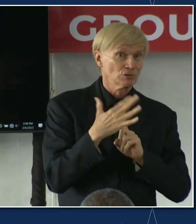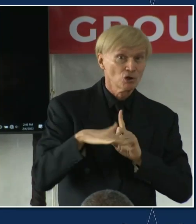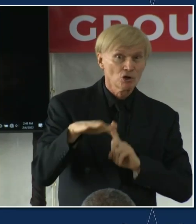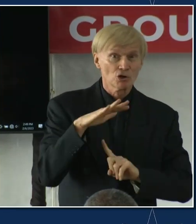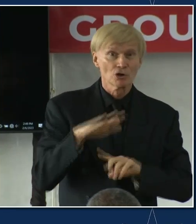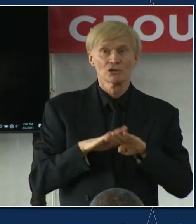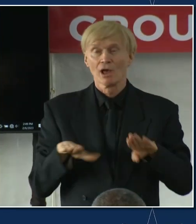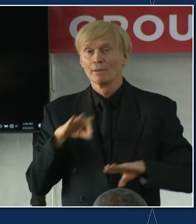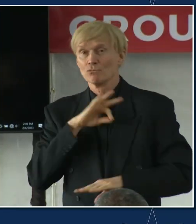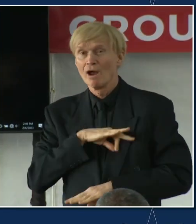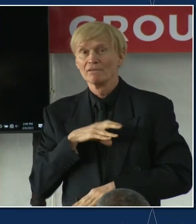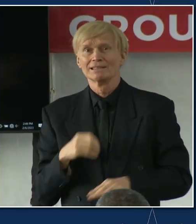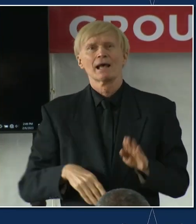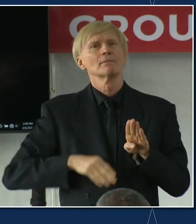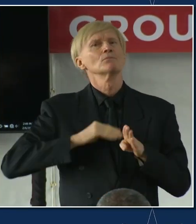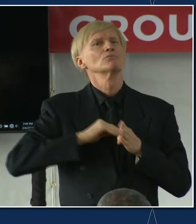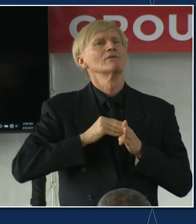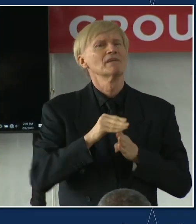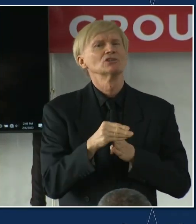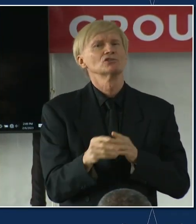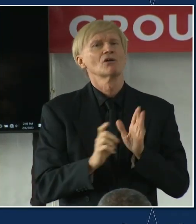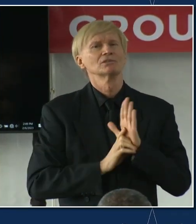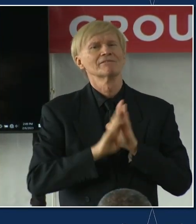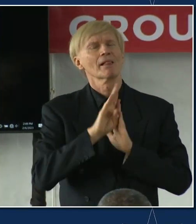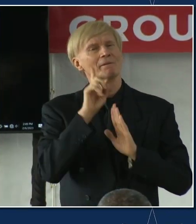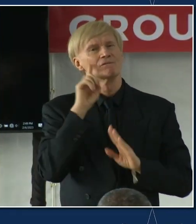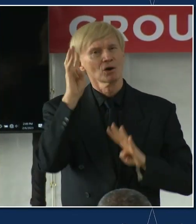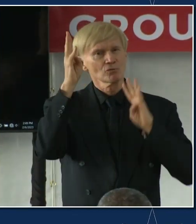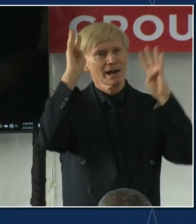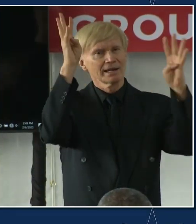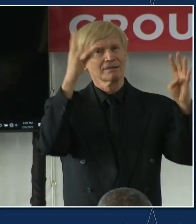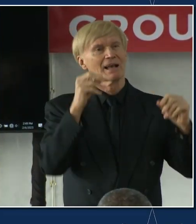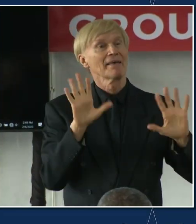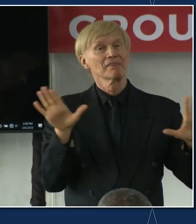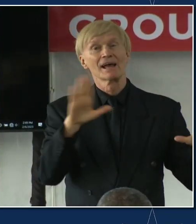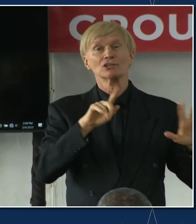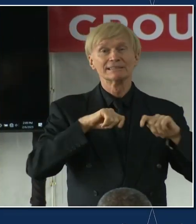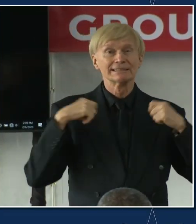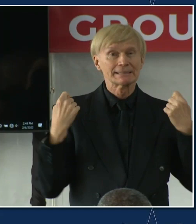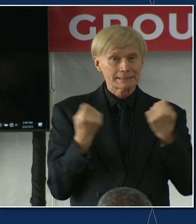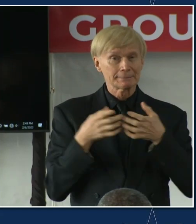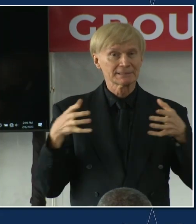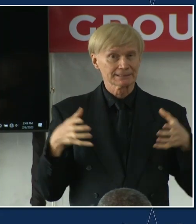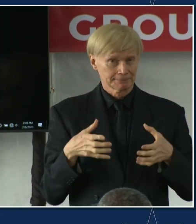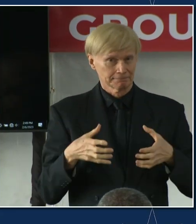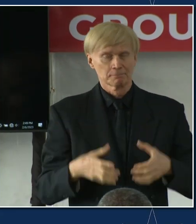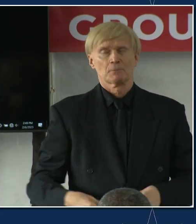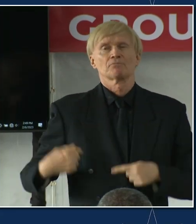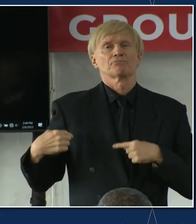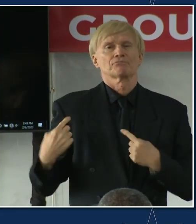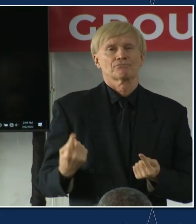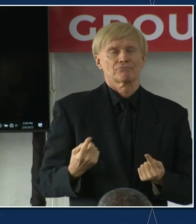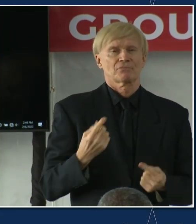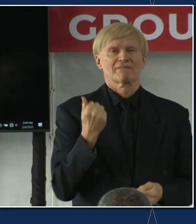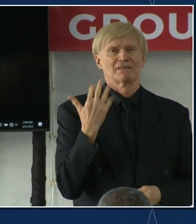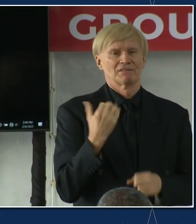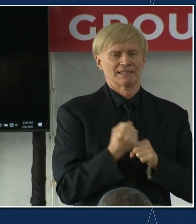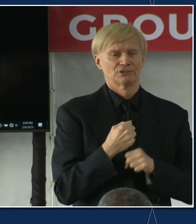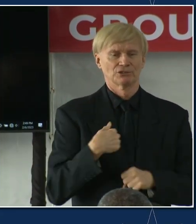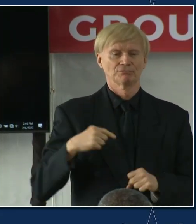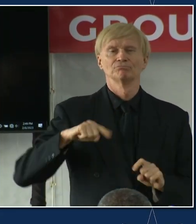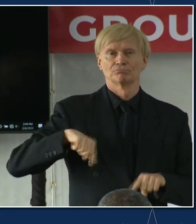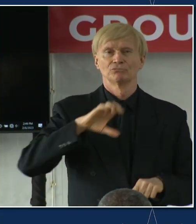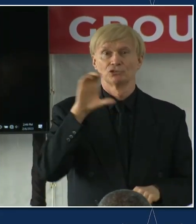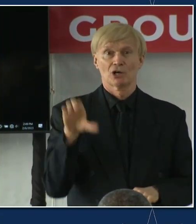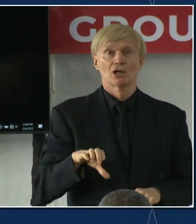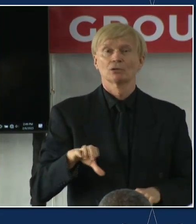nonprofits, and professional development for creatives and creative teams. Since coming to Chicago about 15 years ago, I helped build